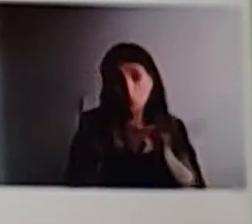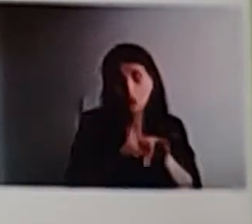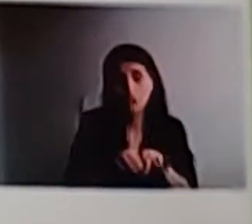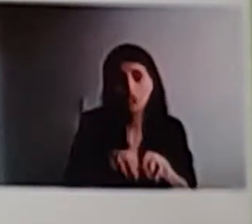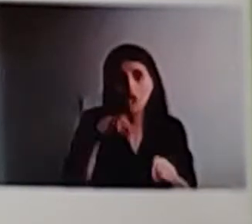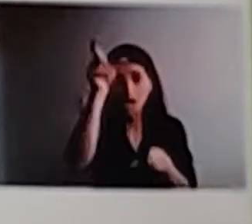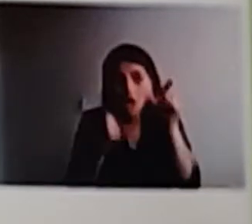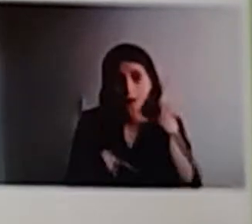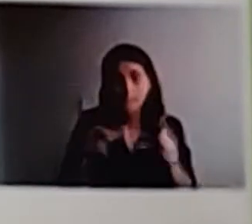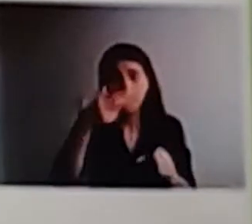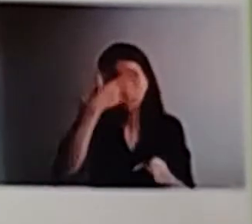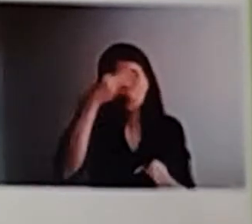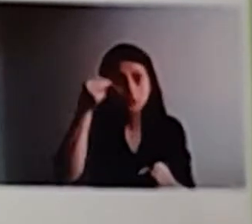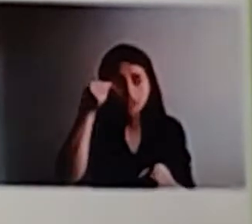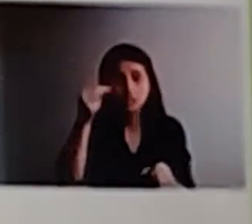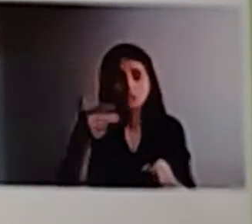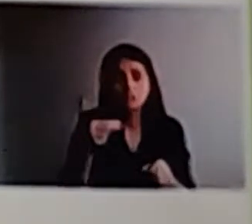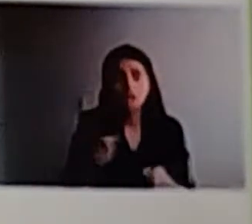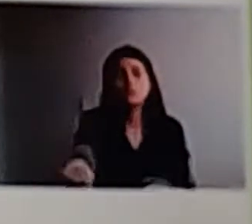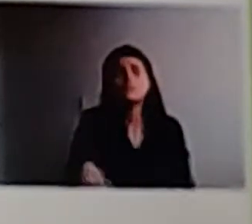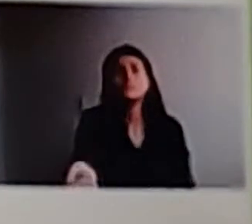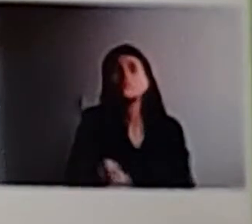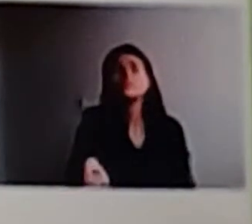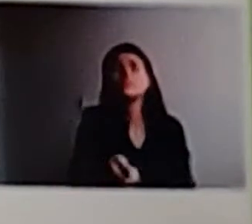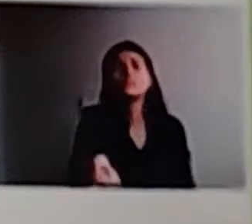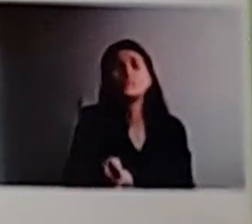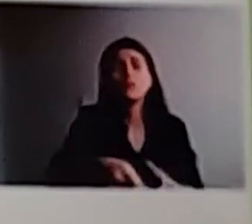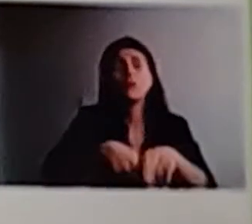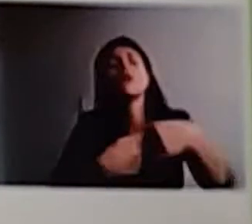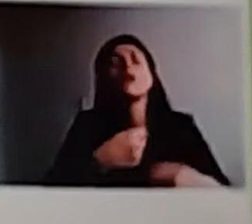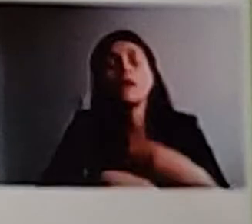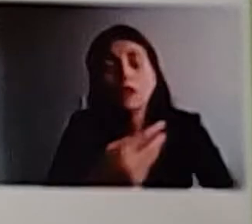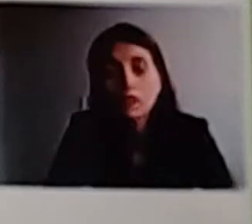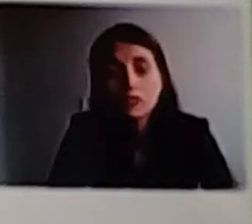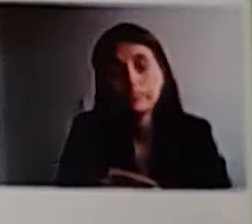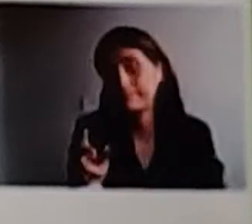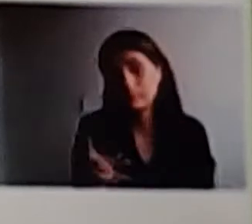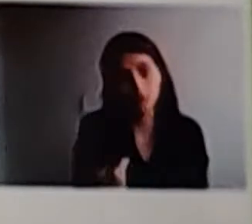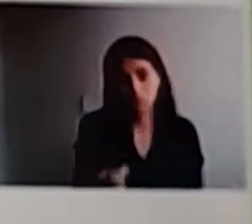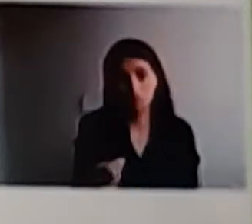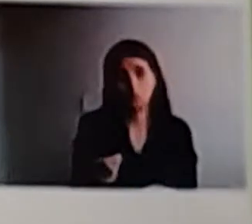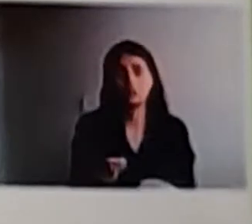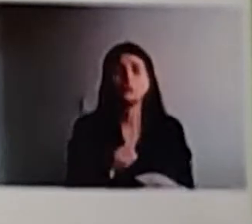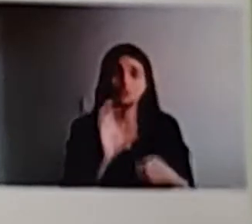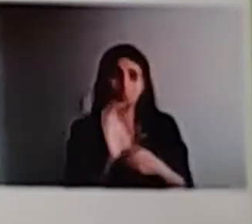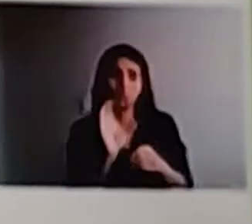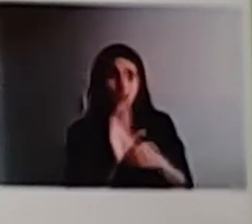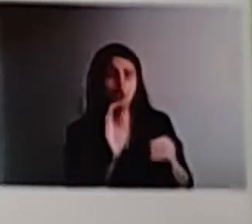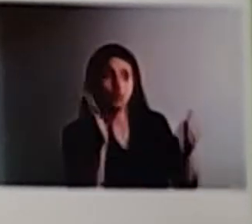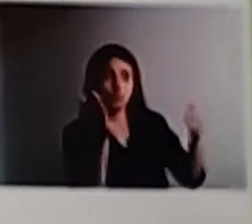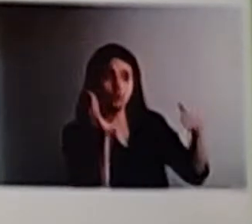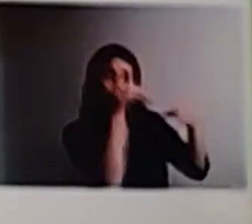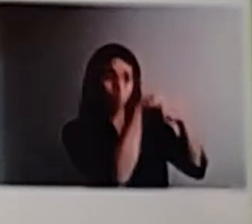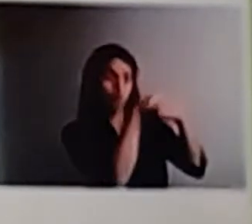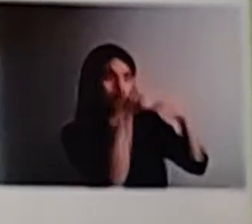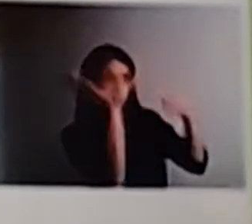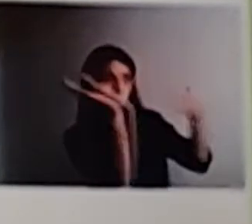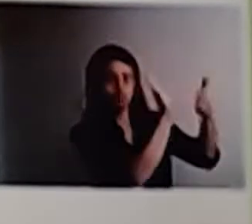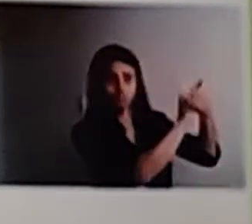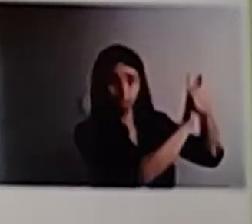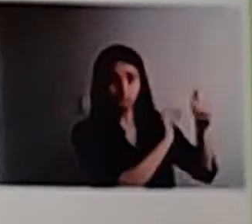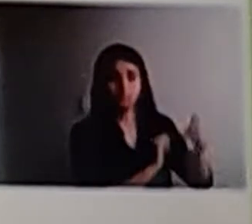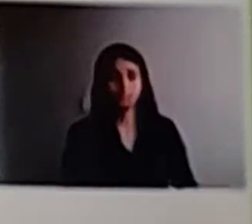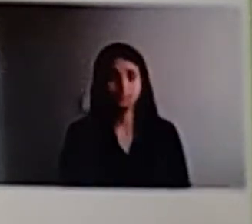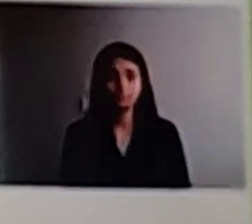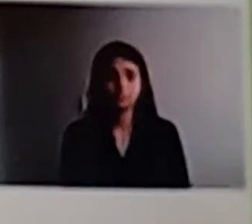Here we come to the very important area, which is the bathroom. The bathroom of the wheelchair is very